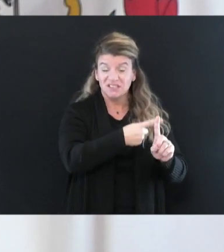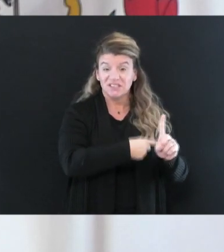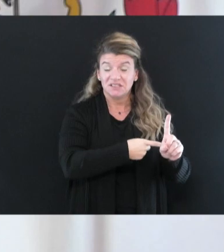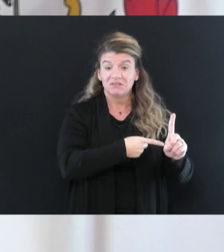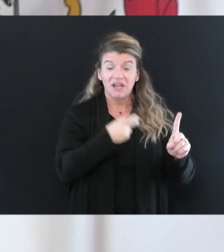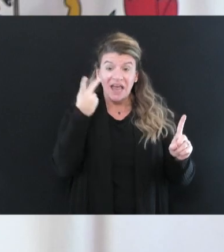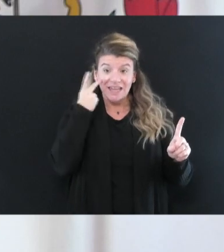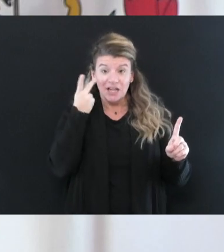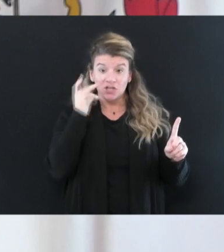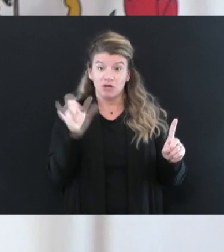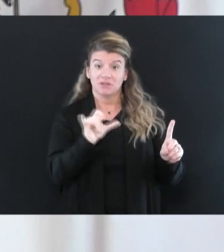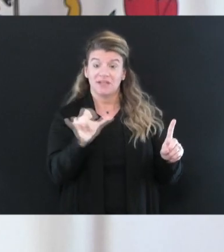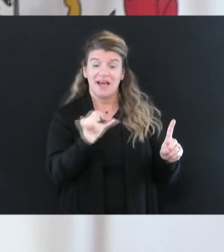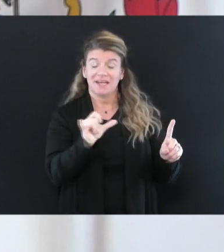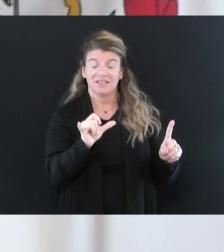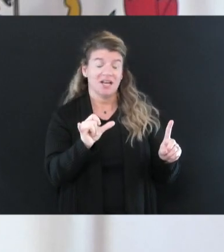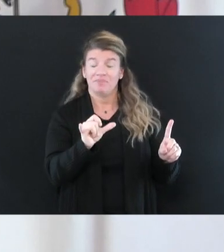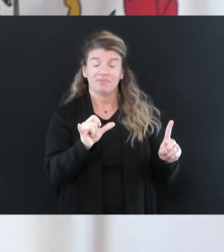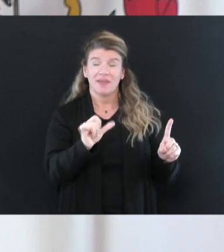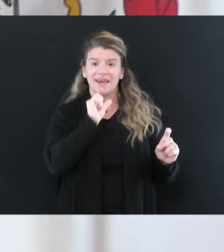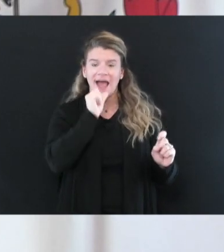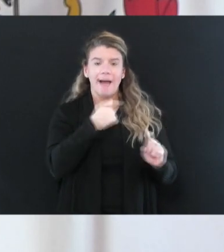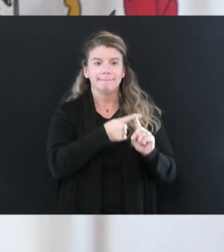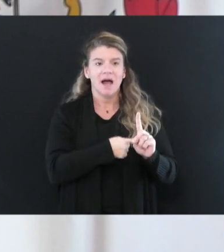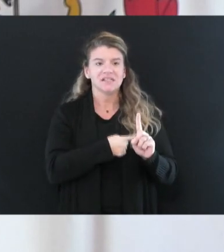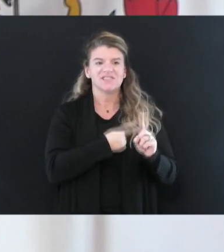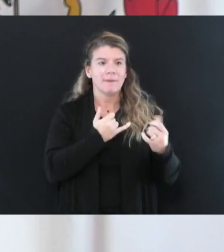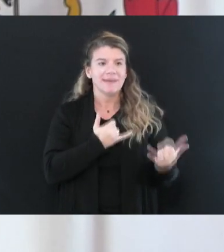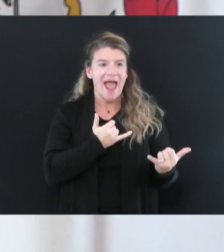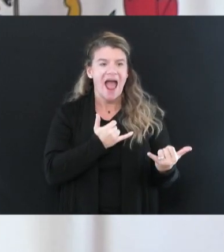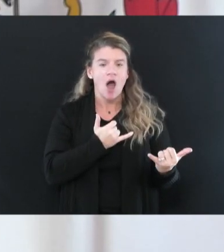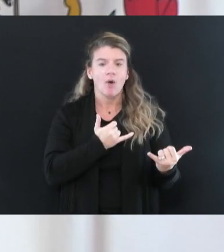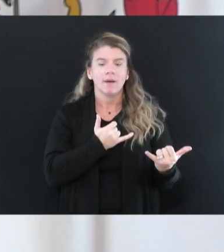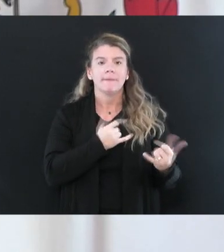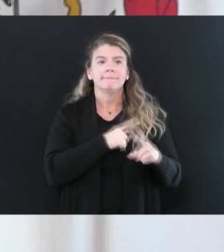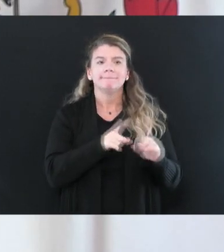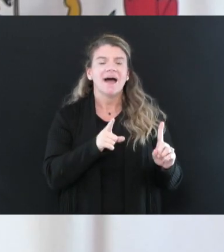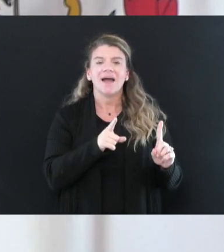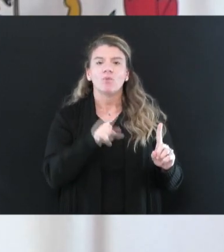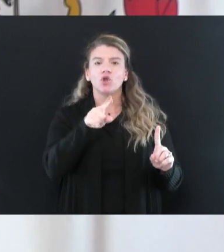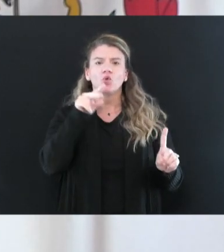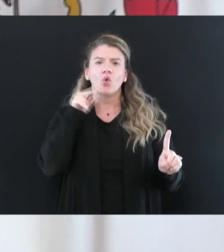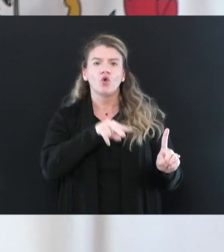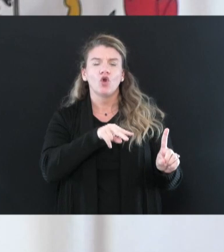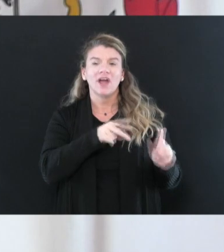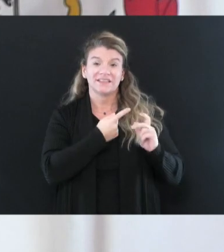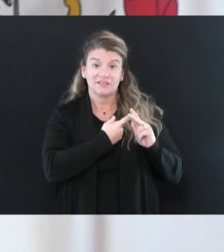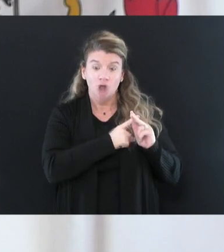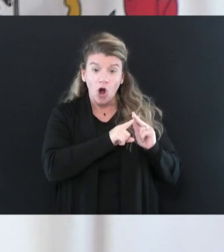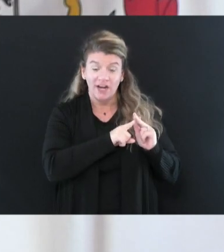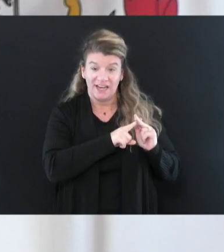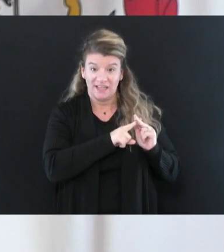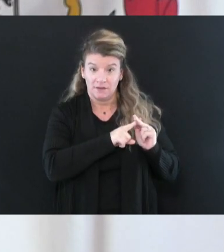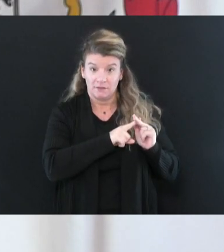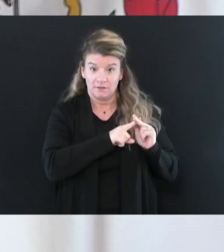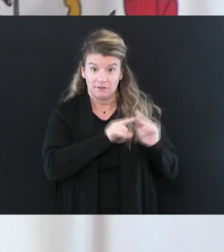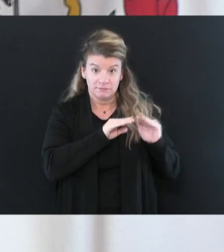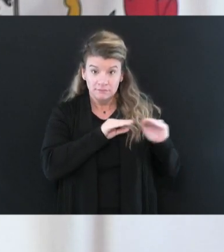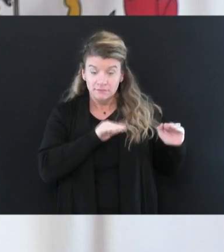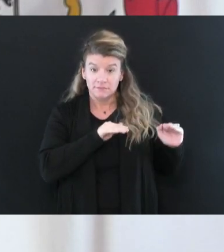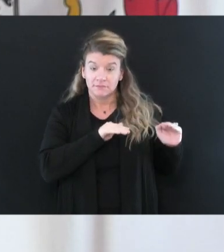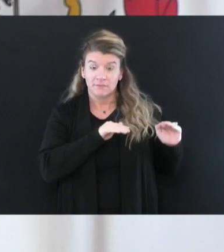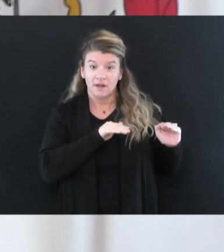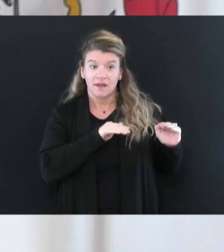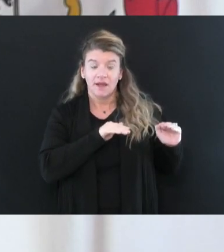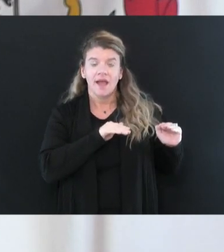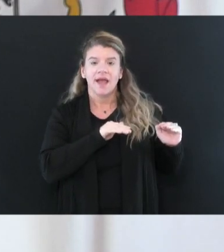that, not a matter of months from now, but a matter of months from the standpoint of starting from ground zero and